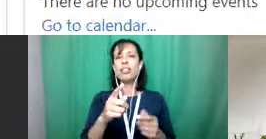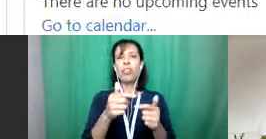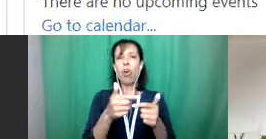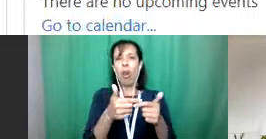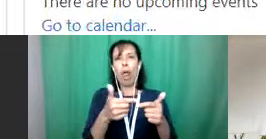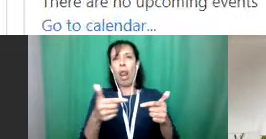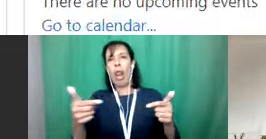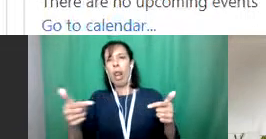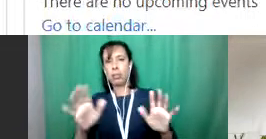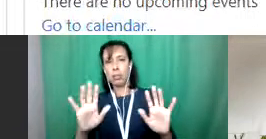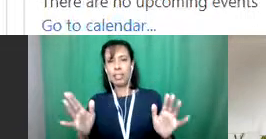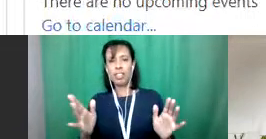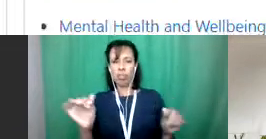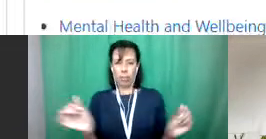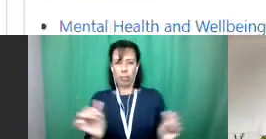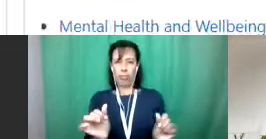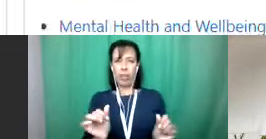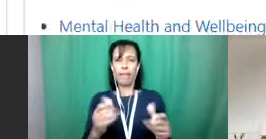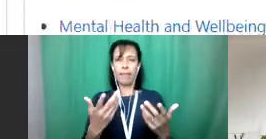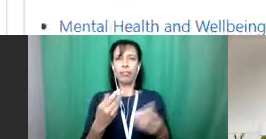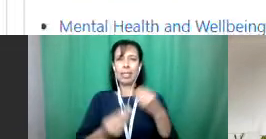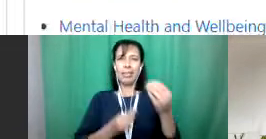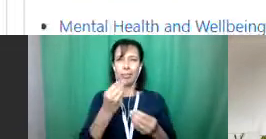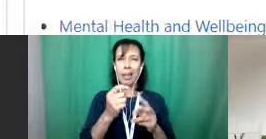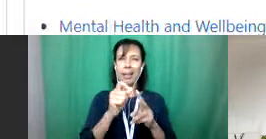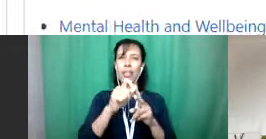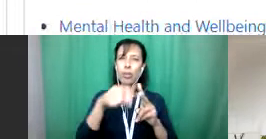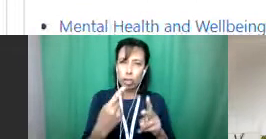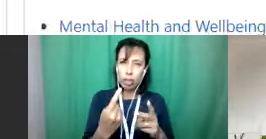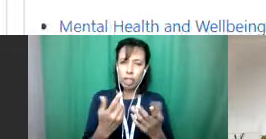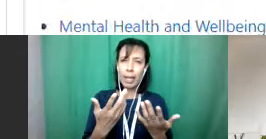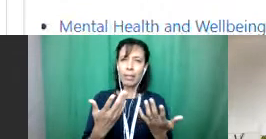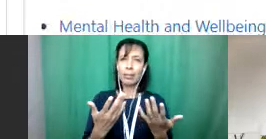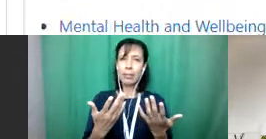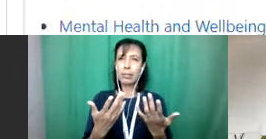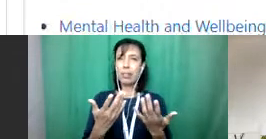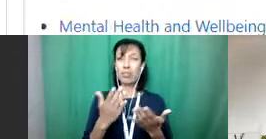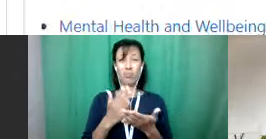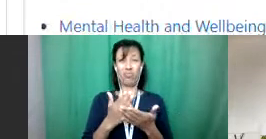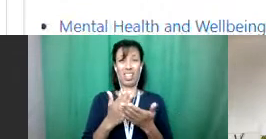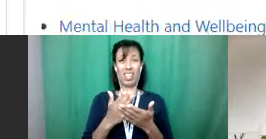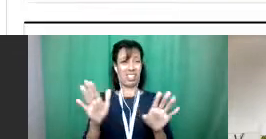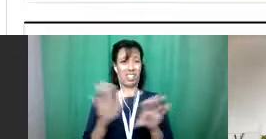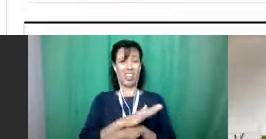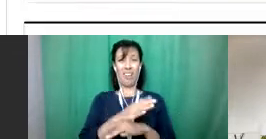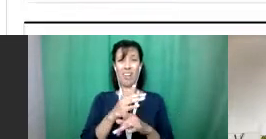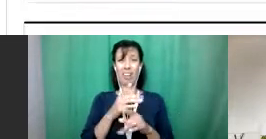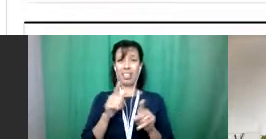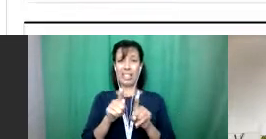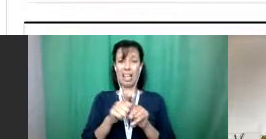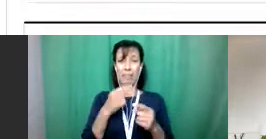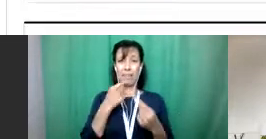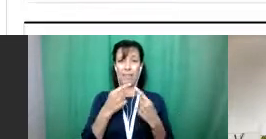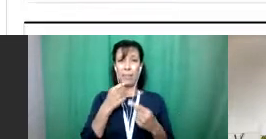about project and giving you, probably saying similar things to which I've already said, about which I've already said.